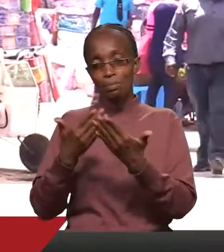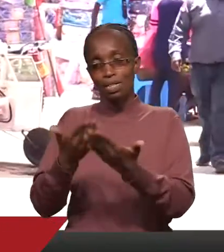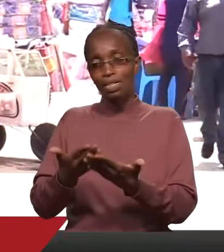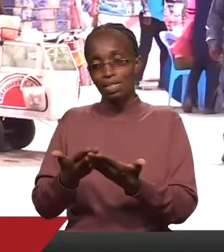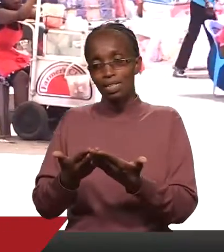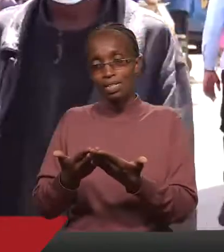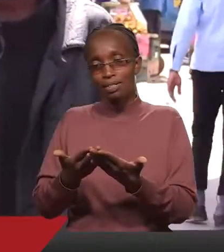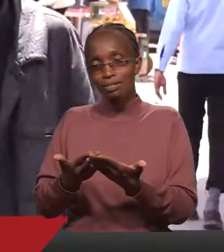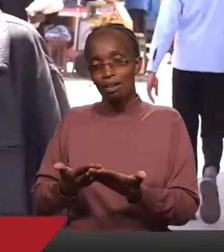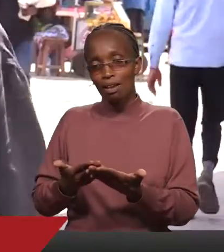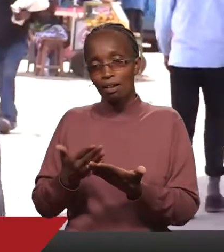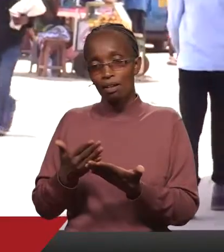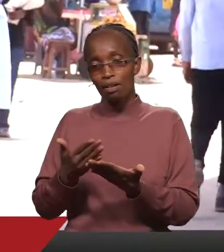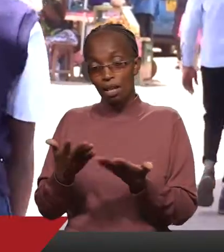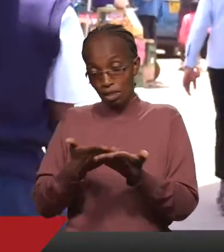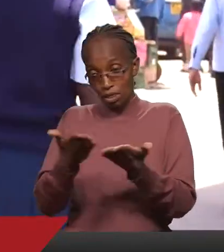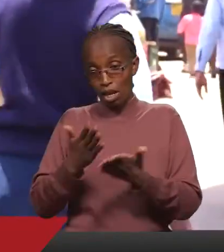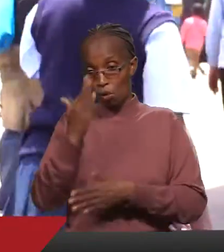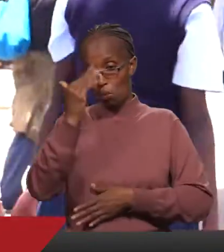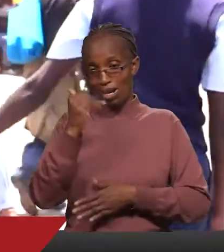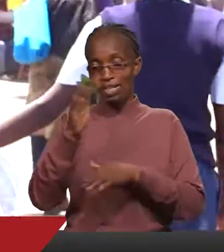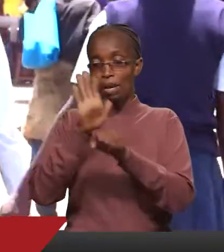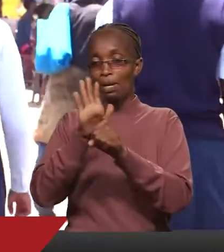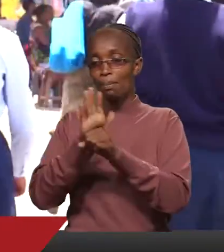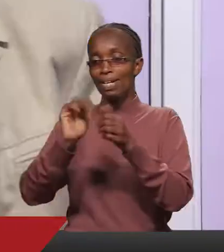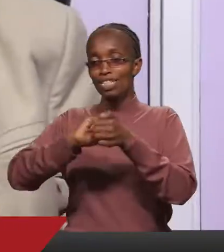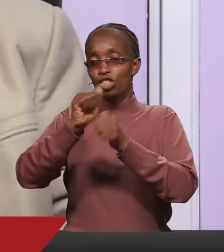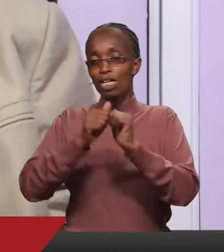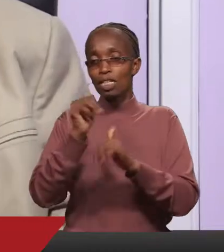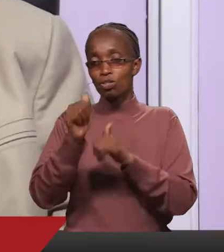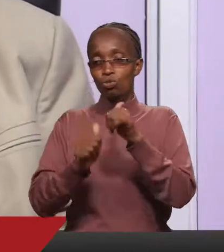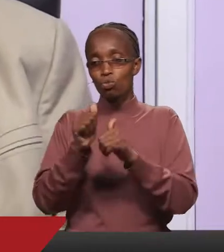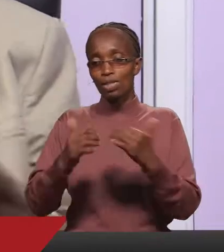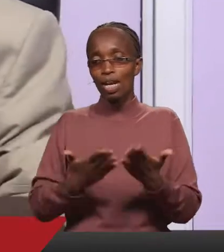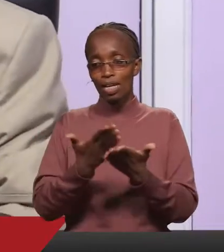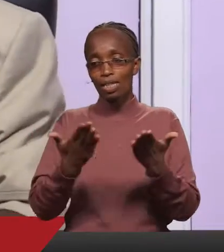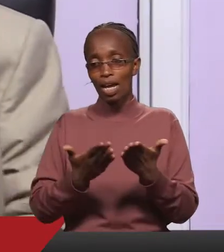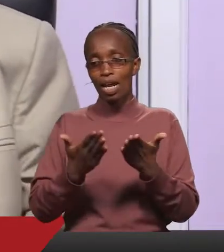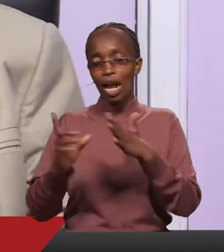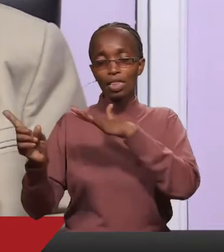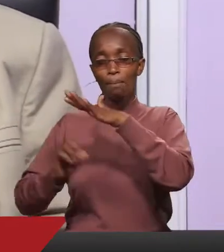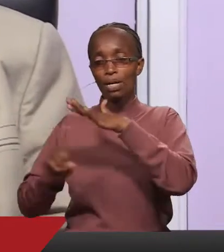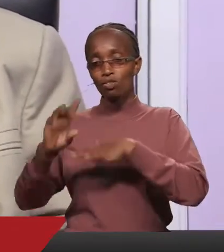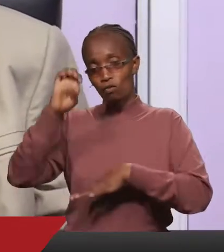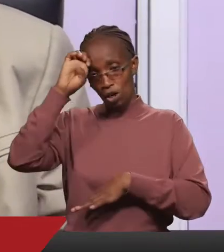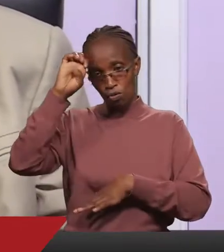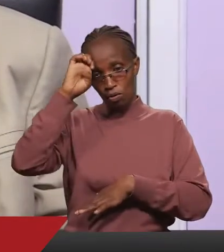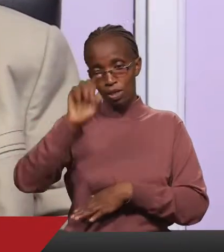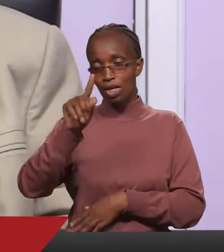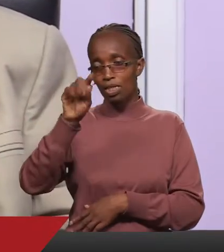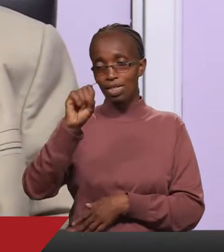mabadiliko ambayo yameshuhudiwa na uboreshaji wa sekta ya elimu. The Teacher Service Commission and the ministry are not